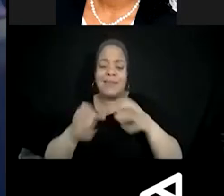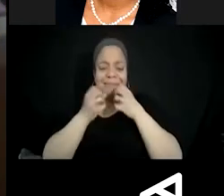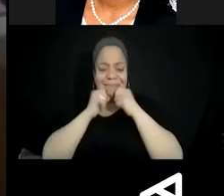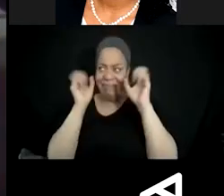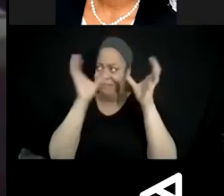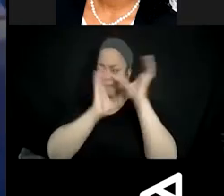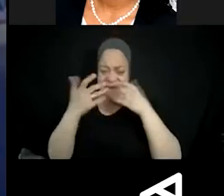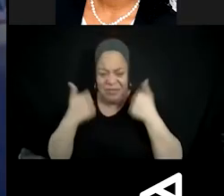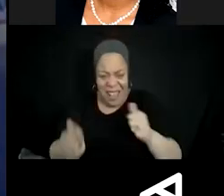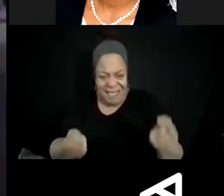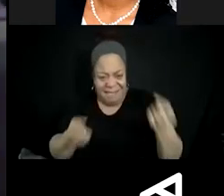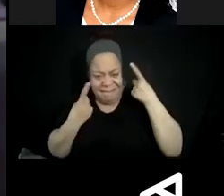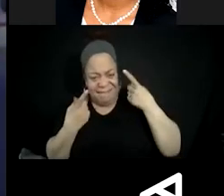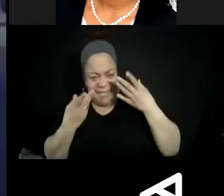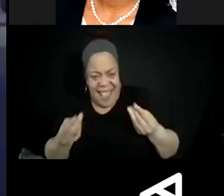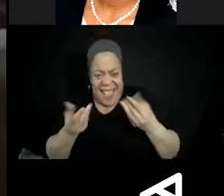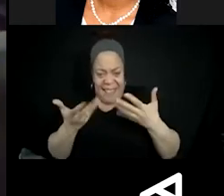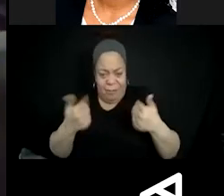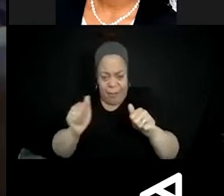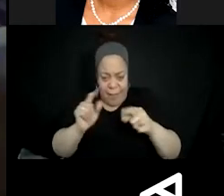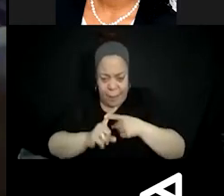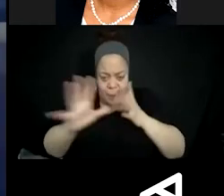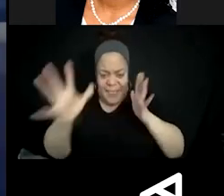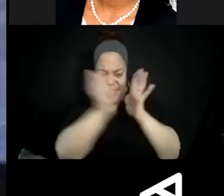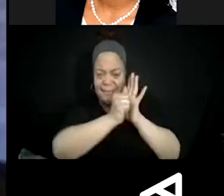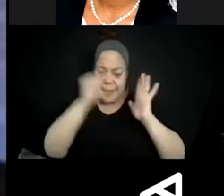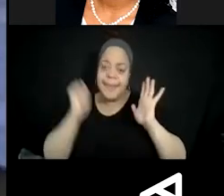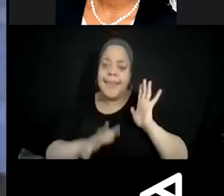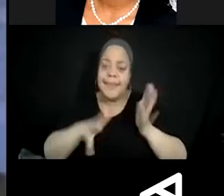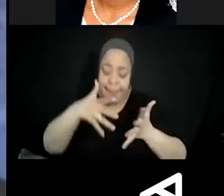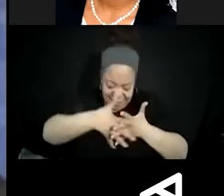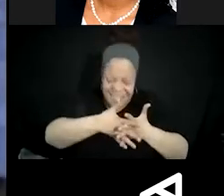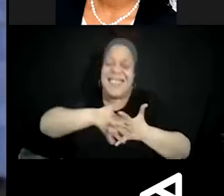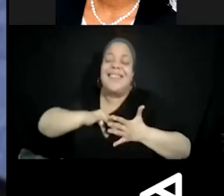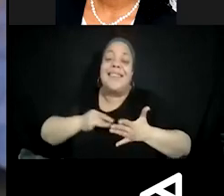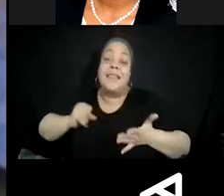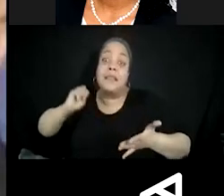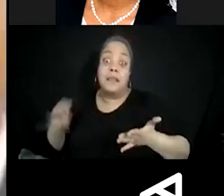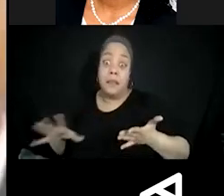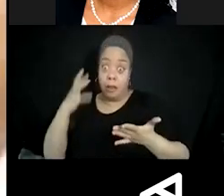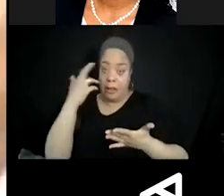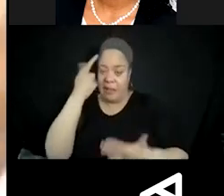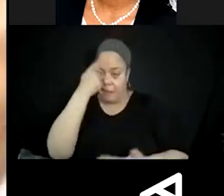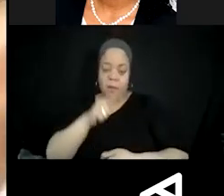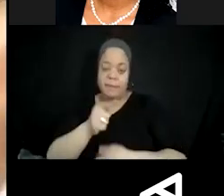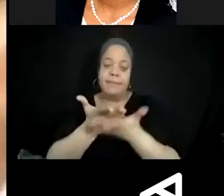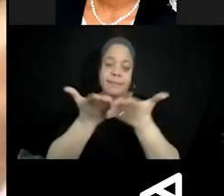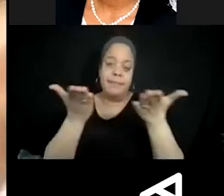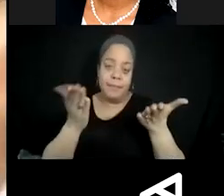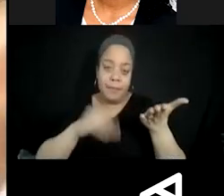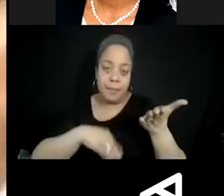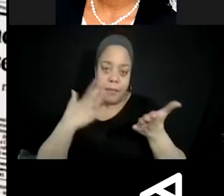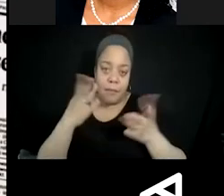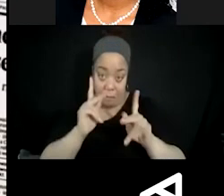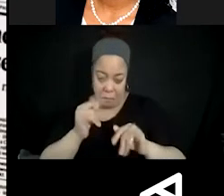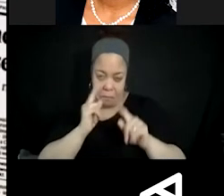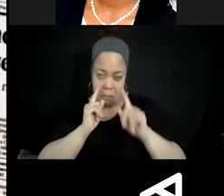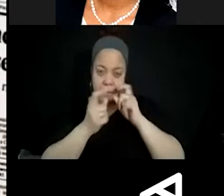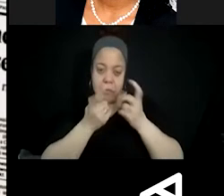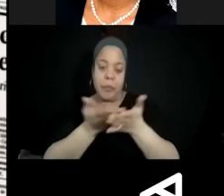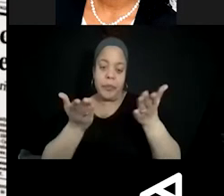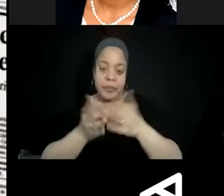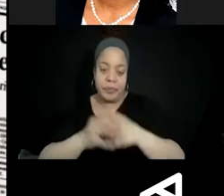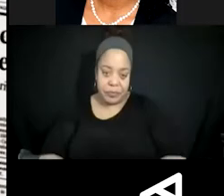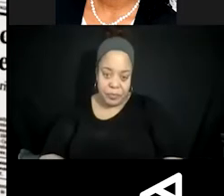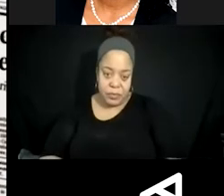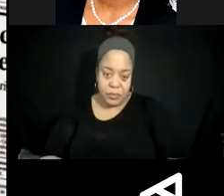to eradicate the root causes of this, policymakers, the media, prosecutors, and other powerful stakeholders fell back